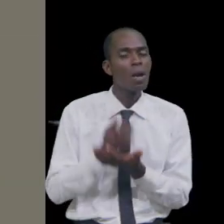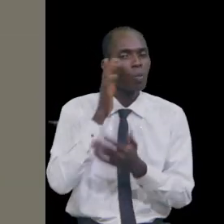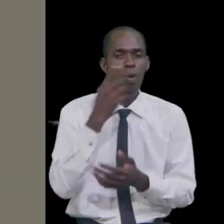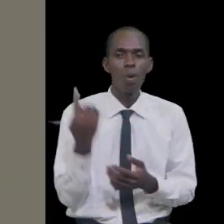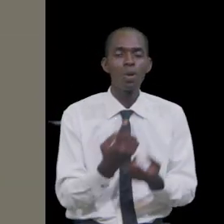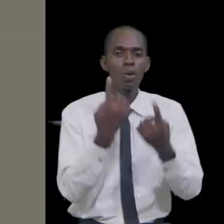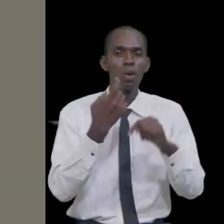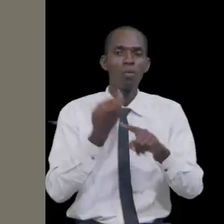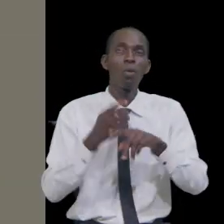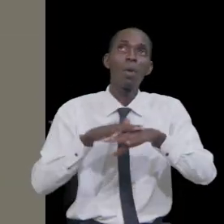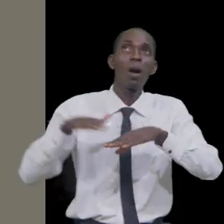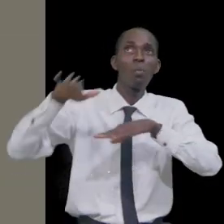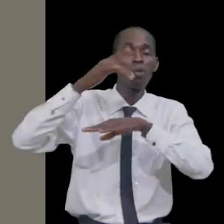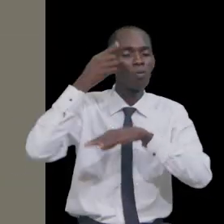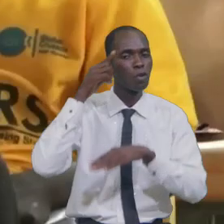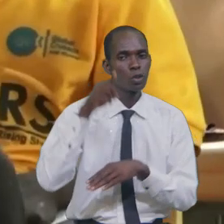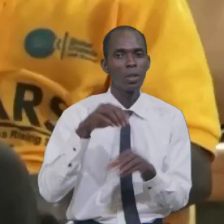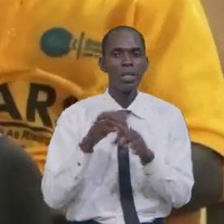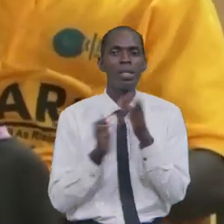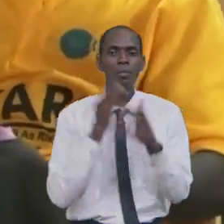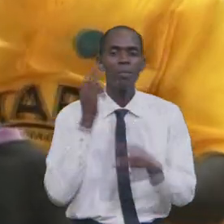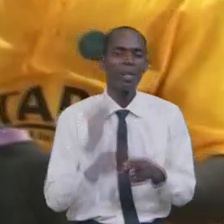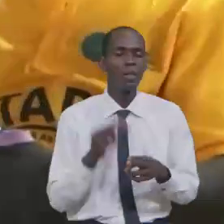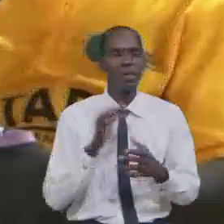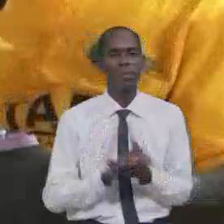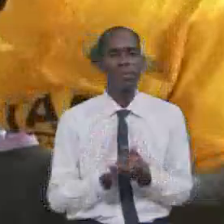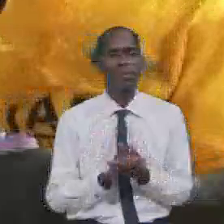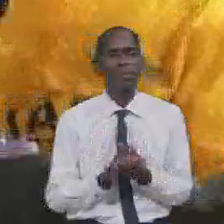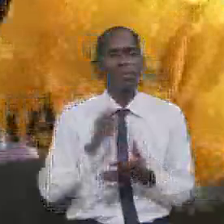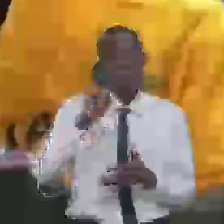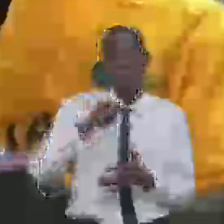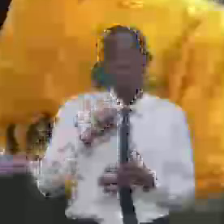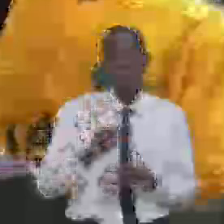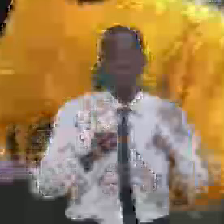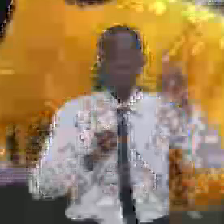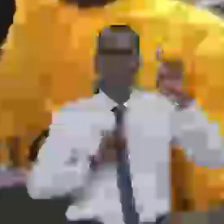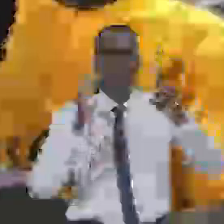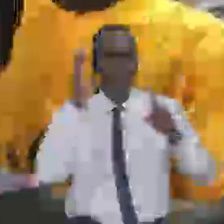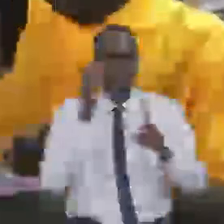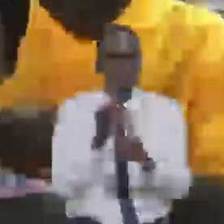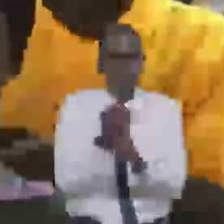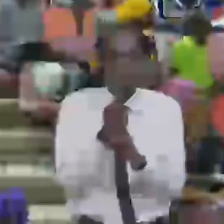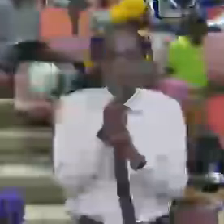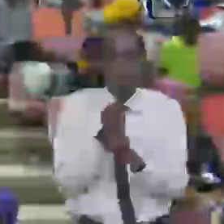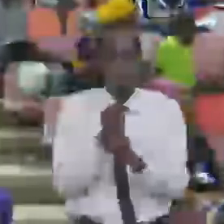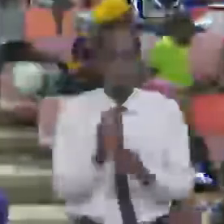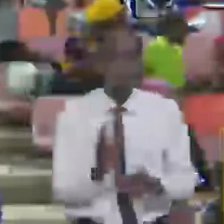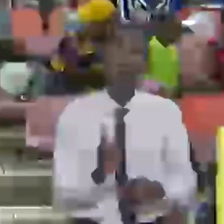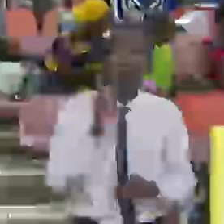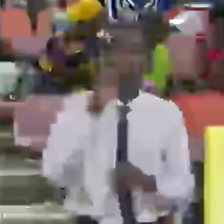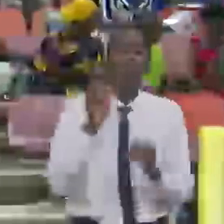above for you in Jesus' name. Yea, I will uphold you with the right hand of